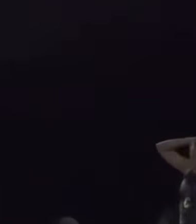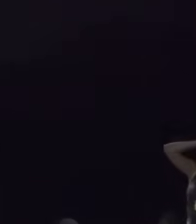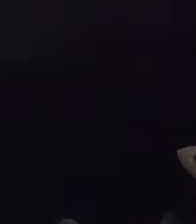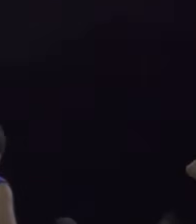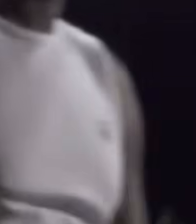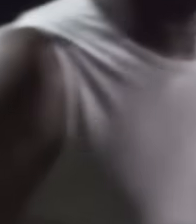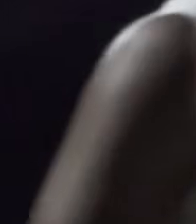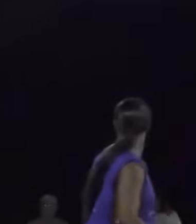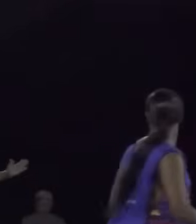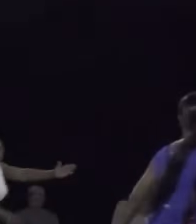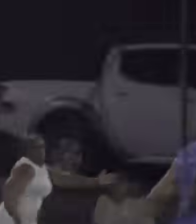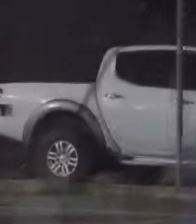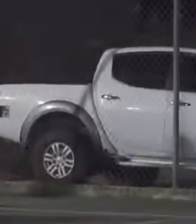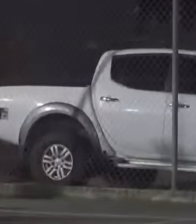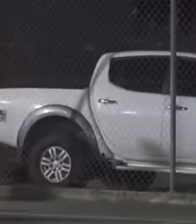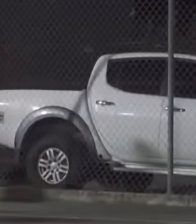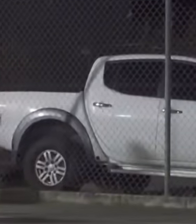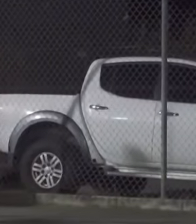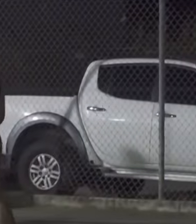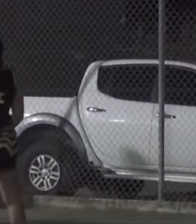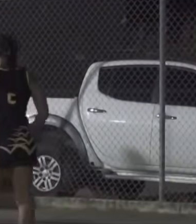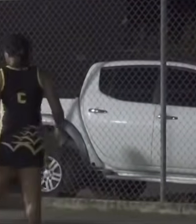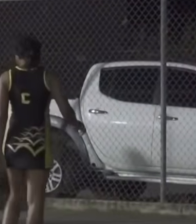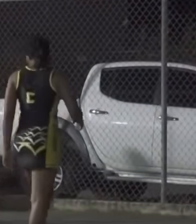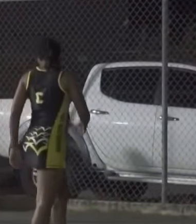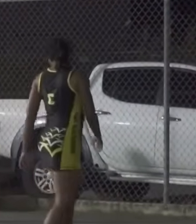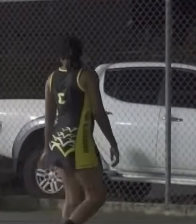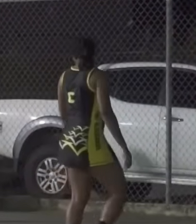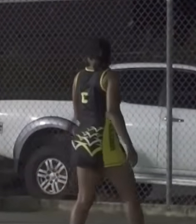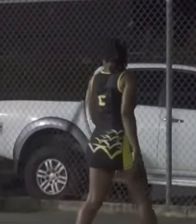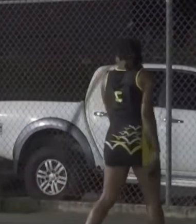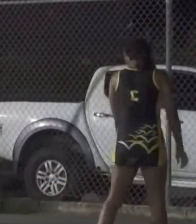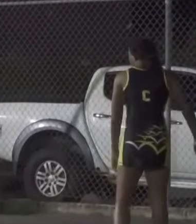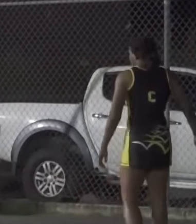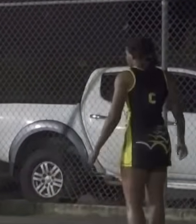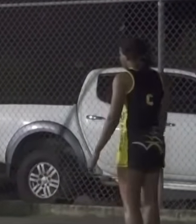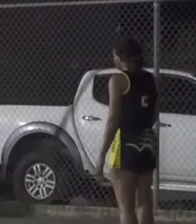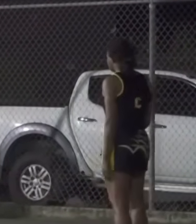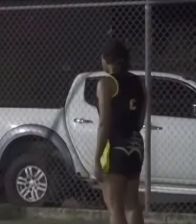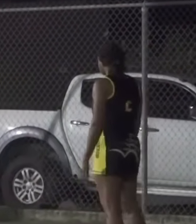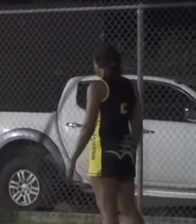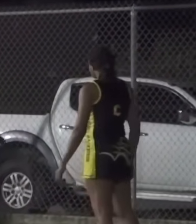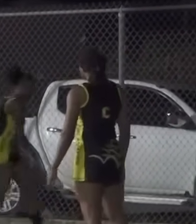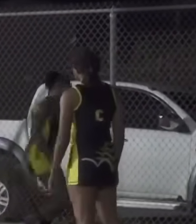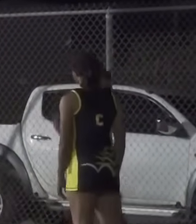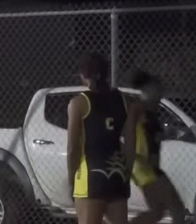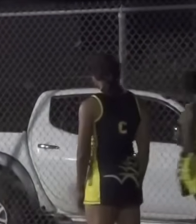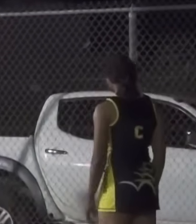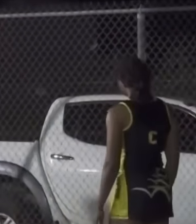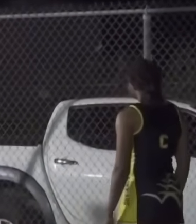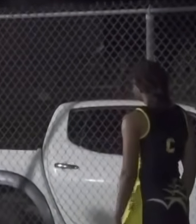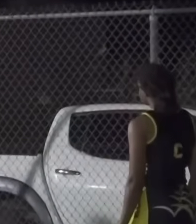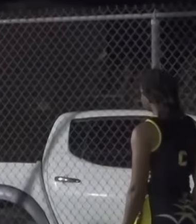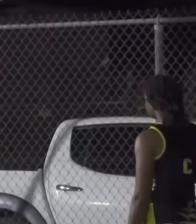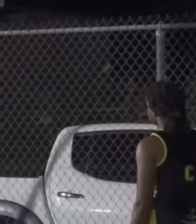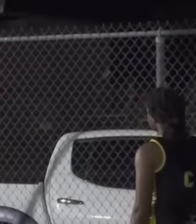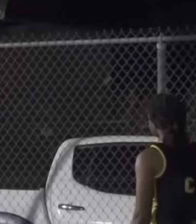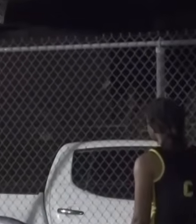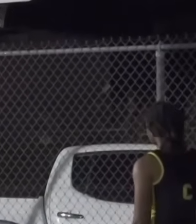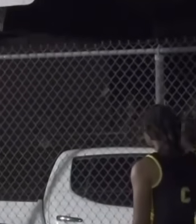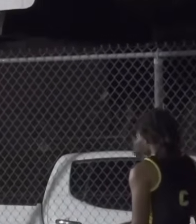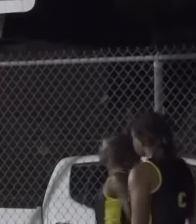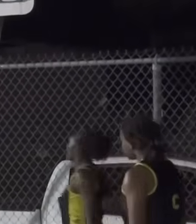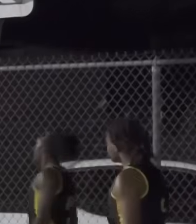added to the score sheet. Agard too proving to be a nightmare early on for the UWI defense. Sabrina Smith